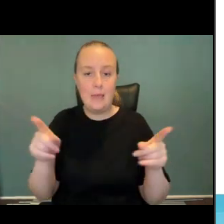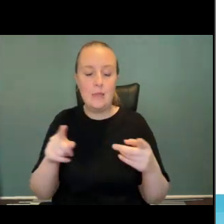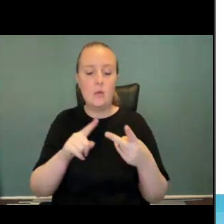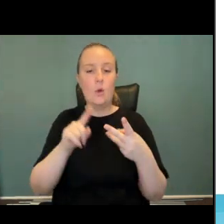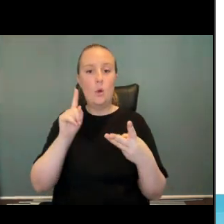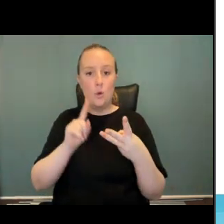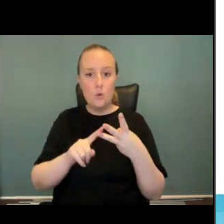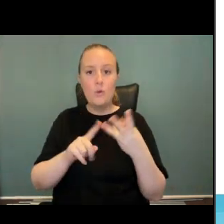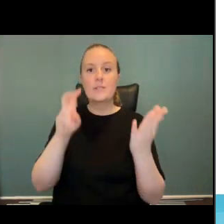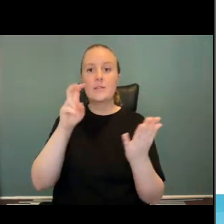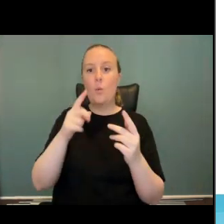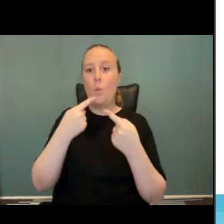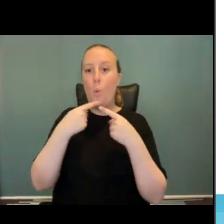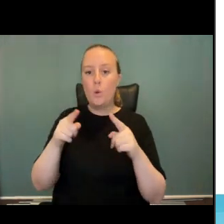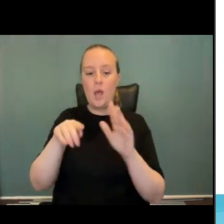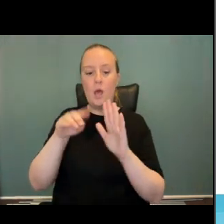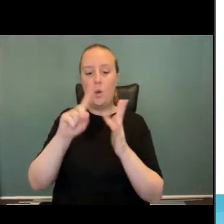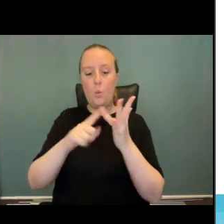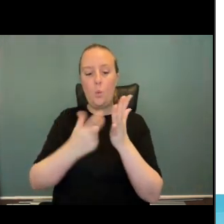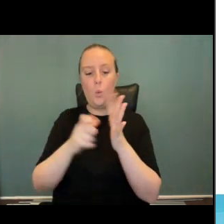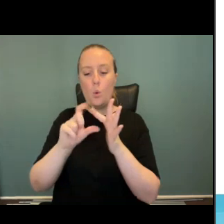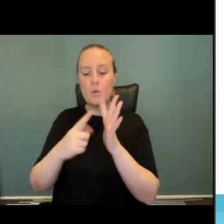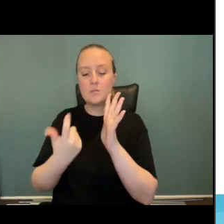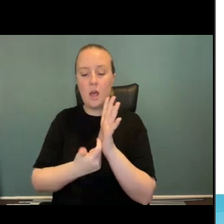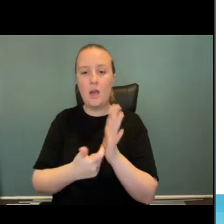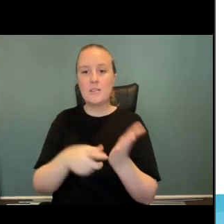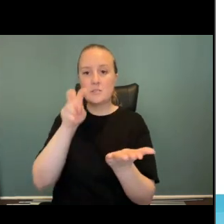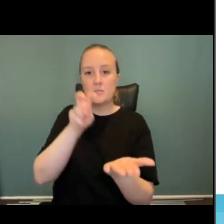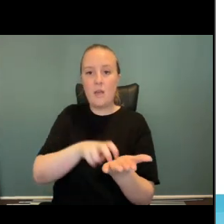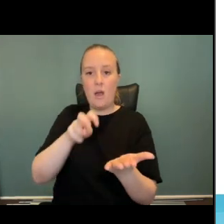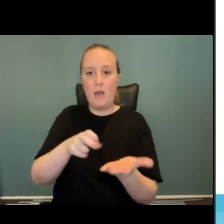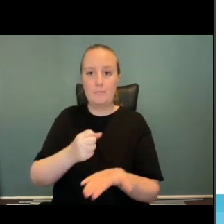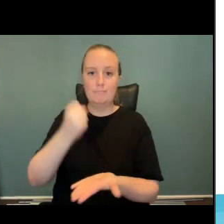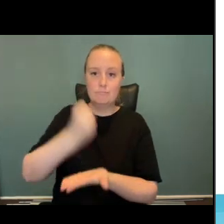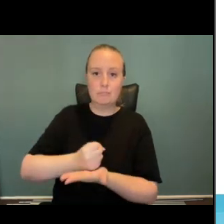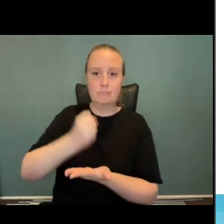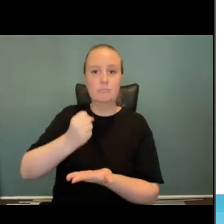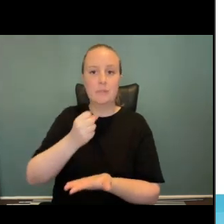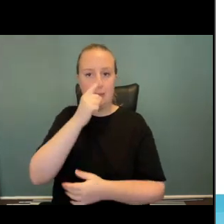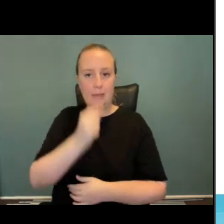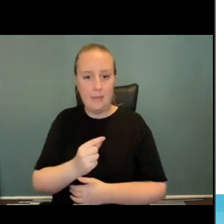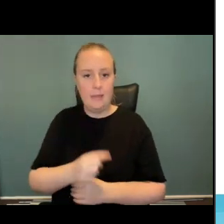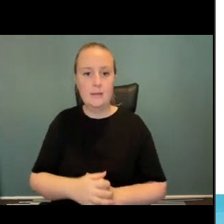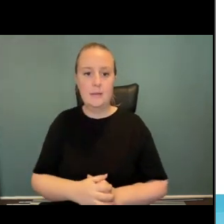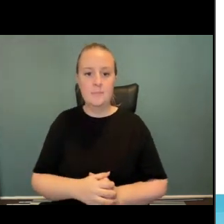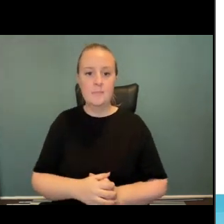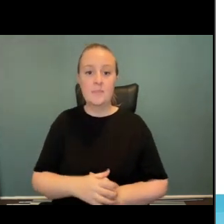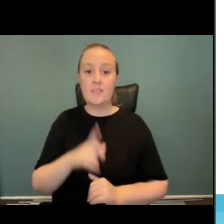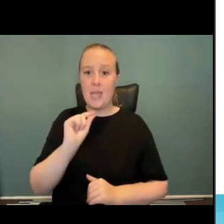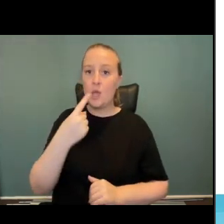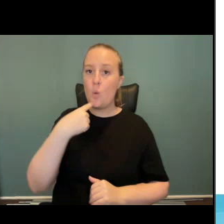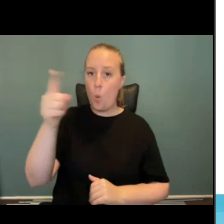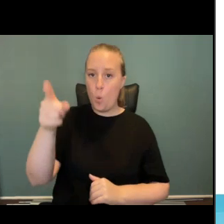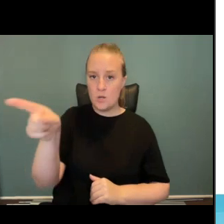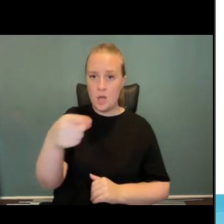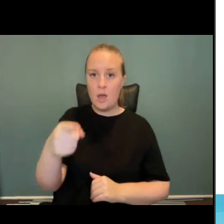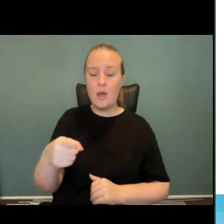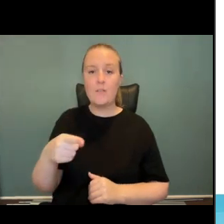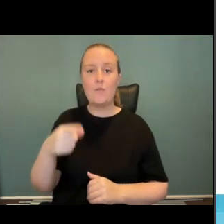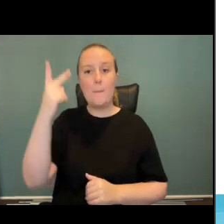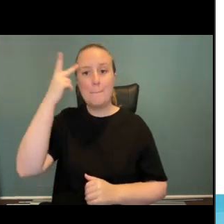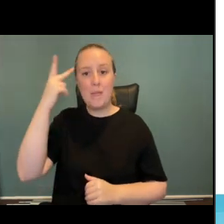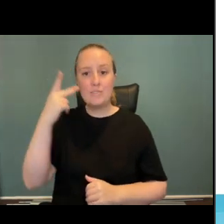that. They can order parentage testing. So if a party refuses to parentage test, and 9